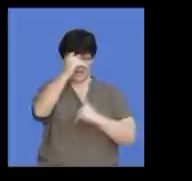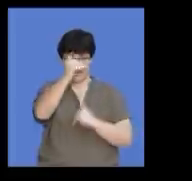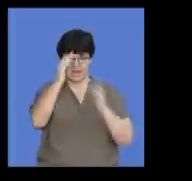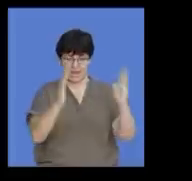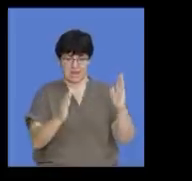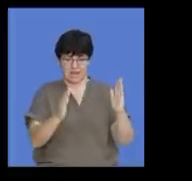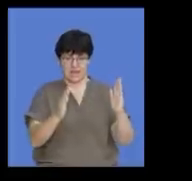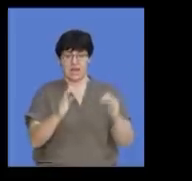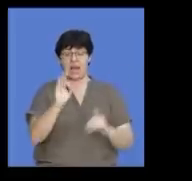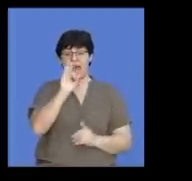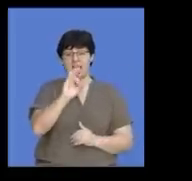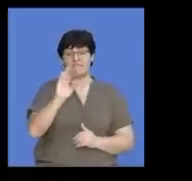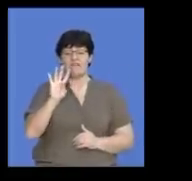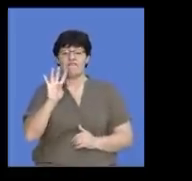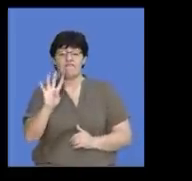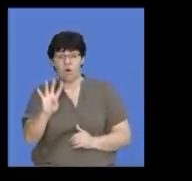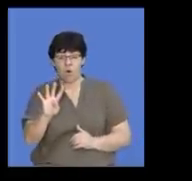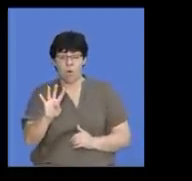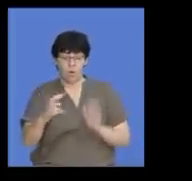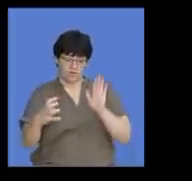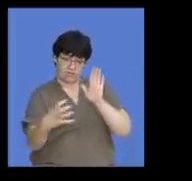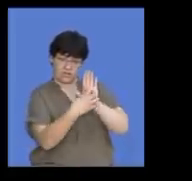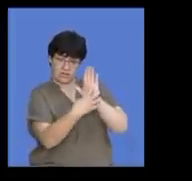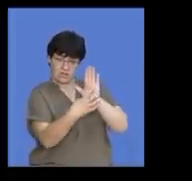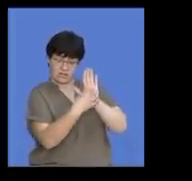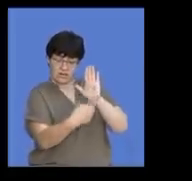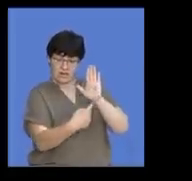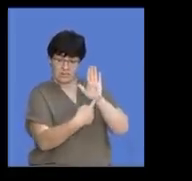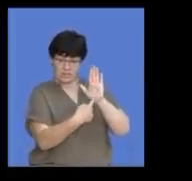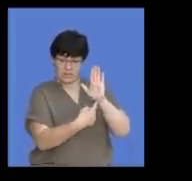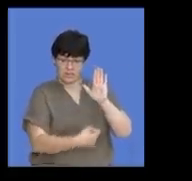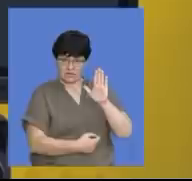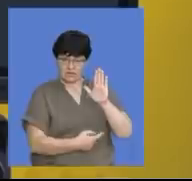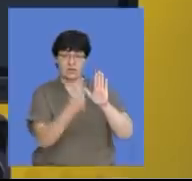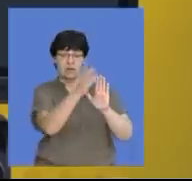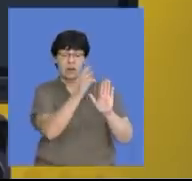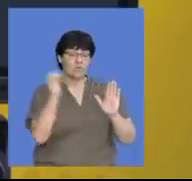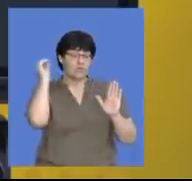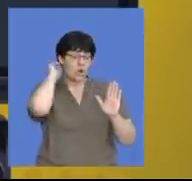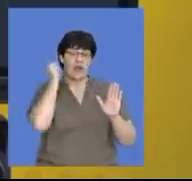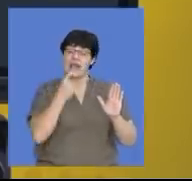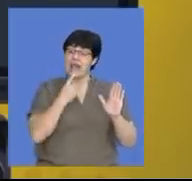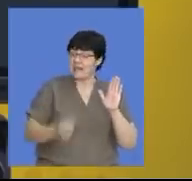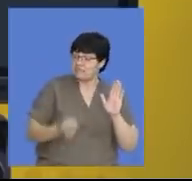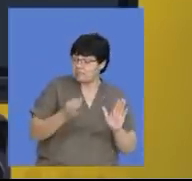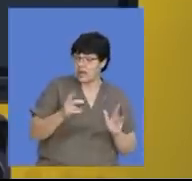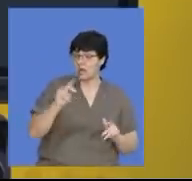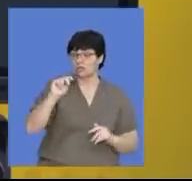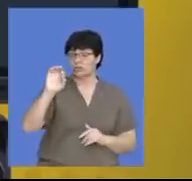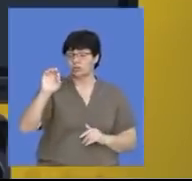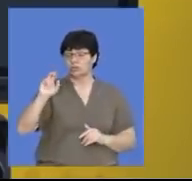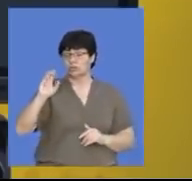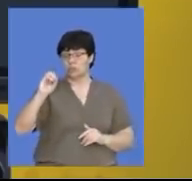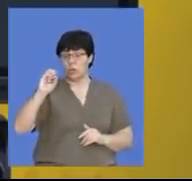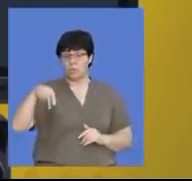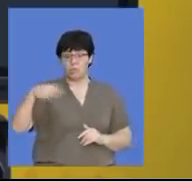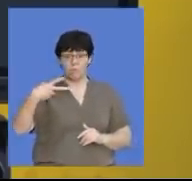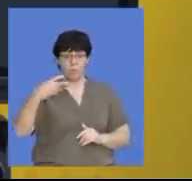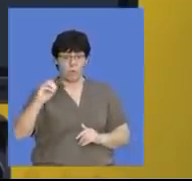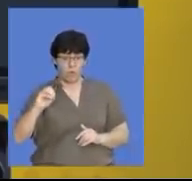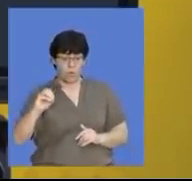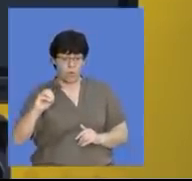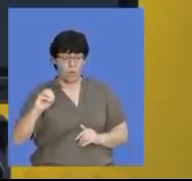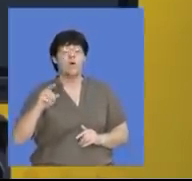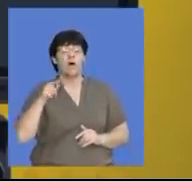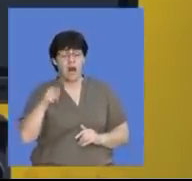block F4, on the topographical map. Now note, if it's a topographical map and your